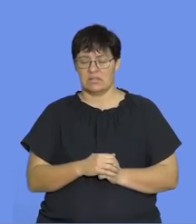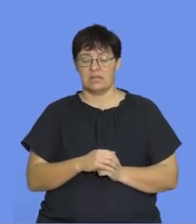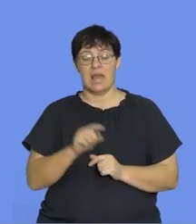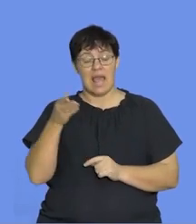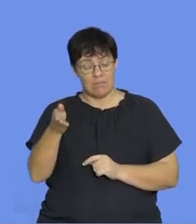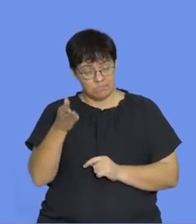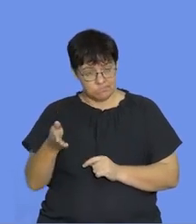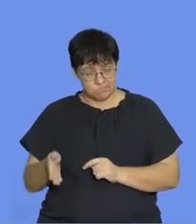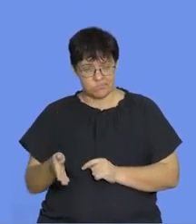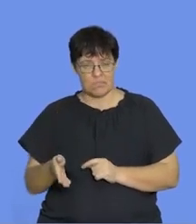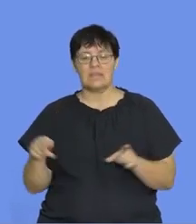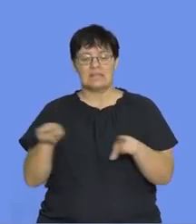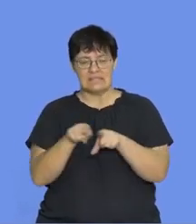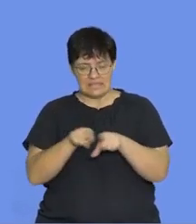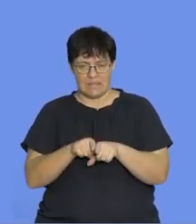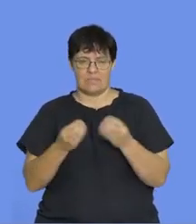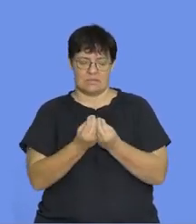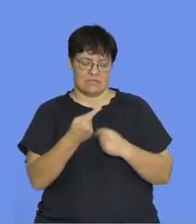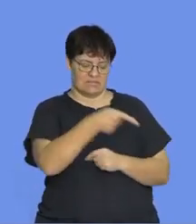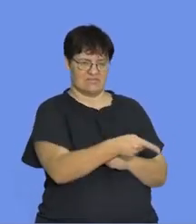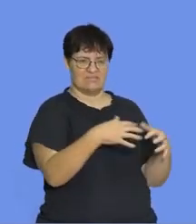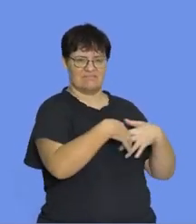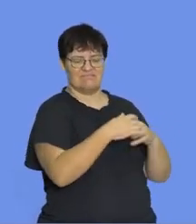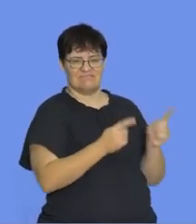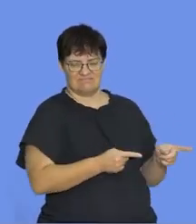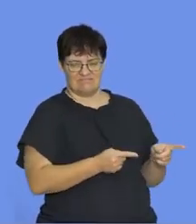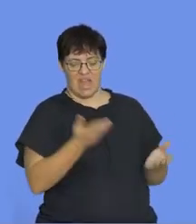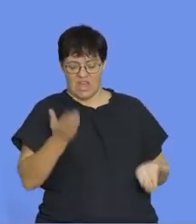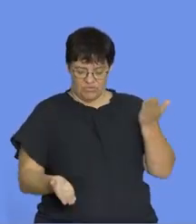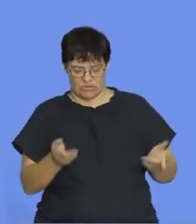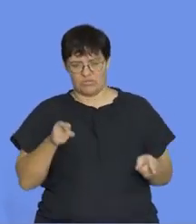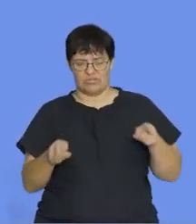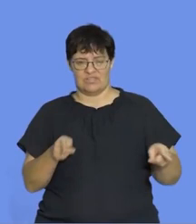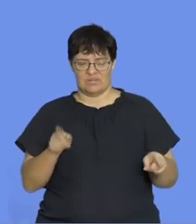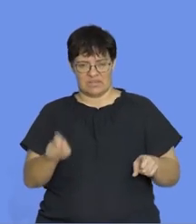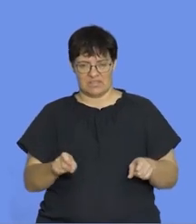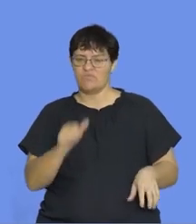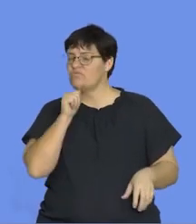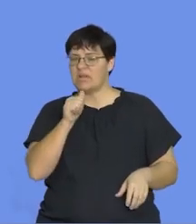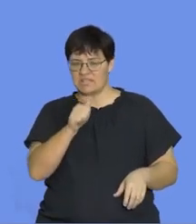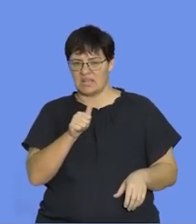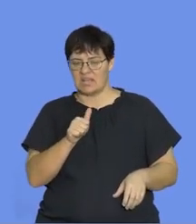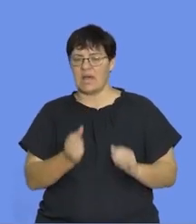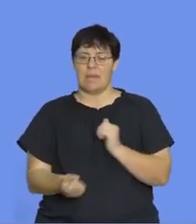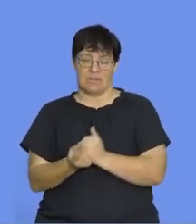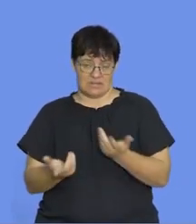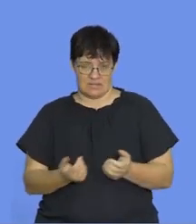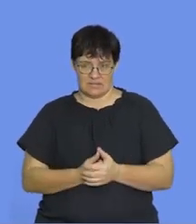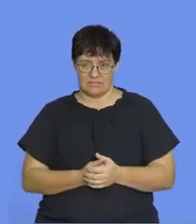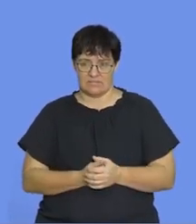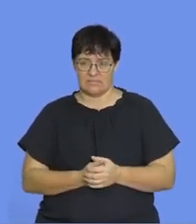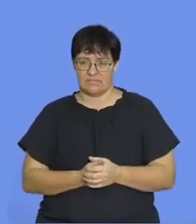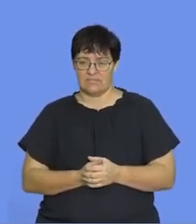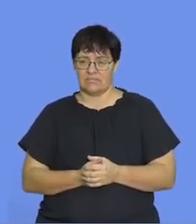in the same substance in definite mass ratio of the compound, irrespective where that element is actually found. Okay, and